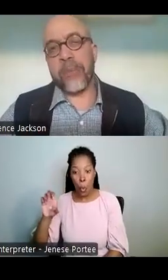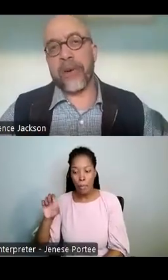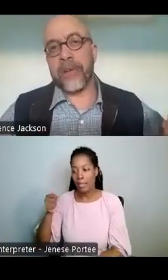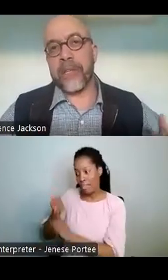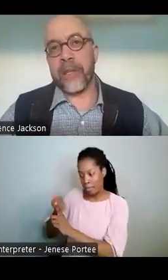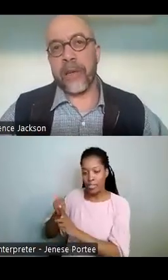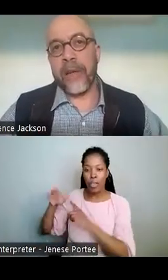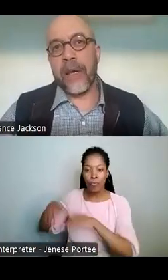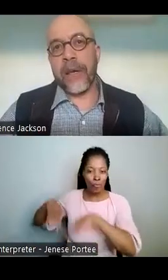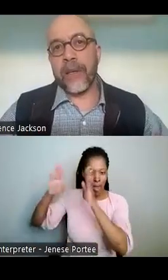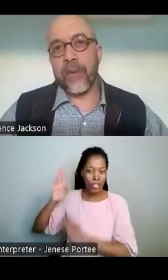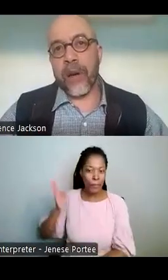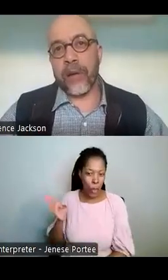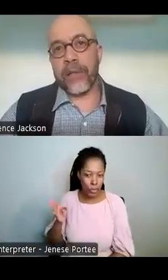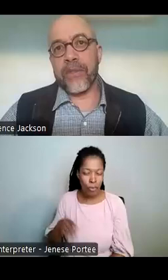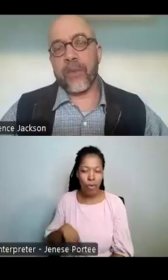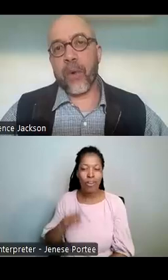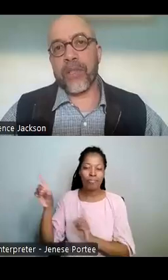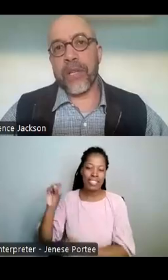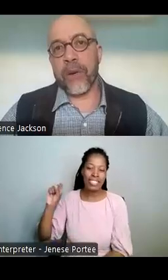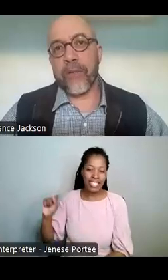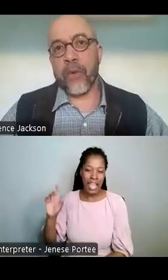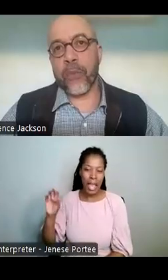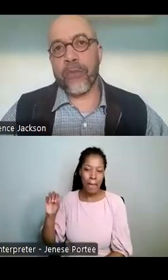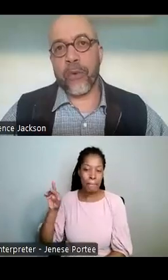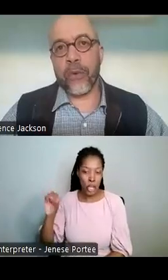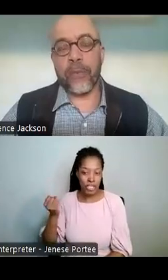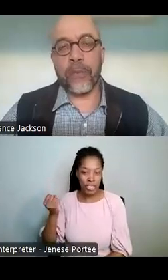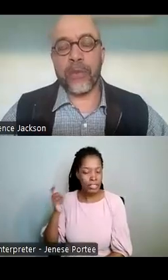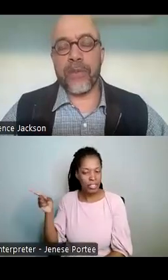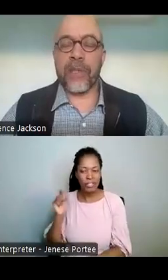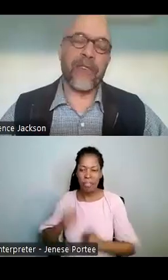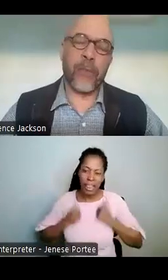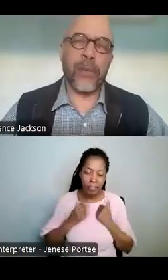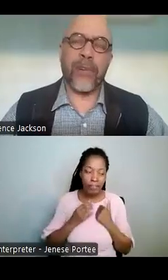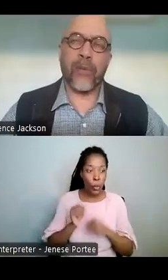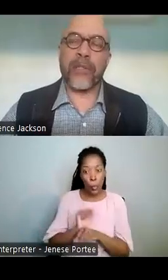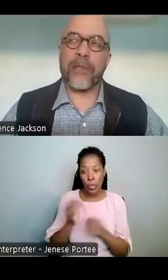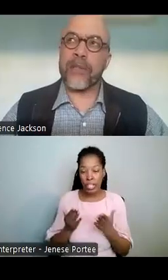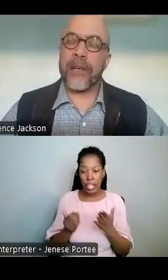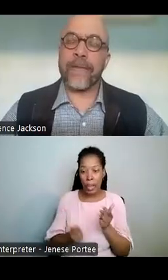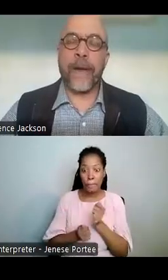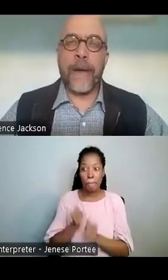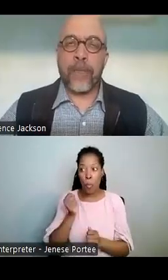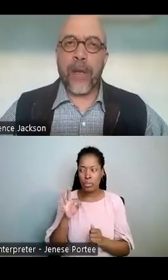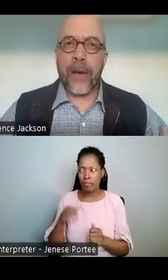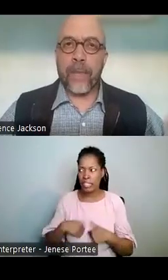St. Mary's, and then he lives and works here for most of his life, or maybe even the rest of his